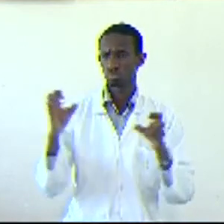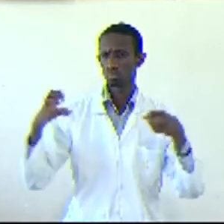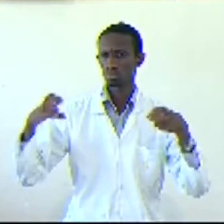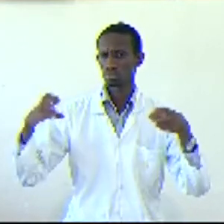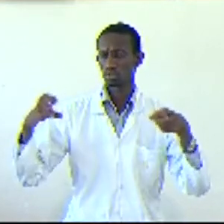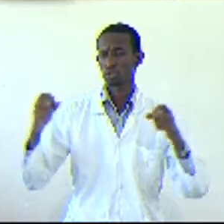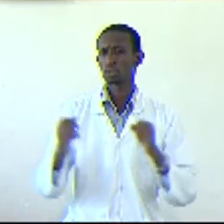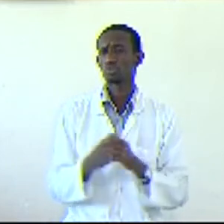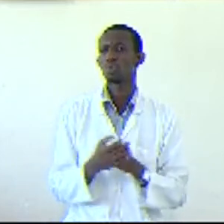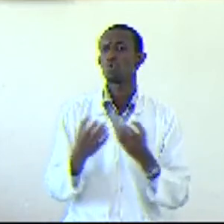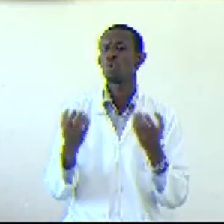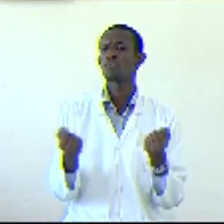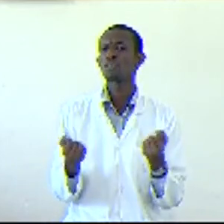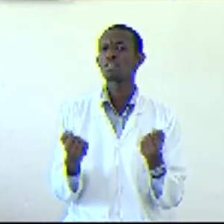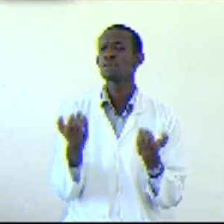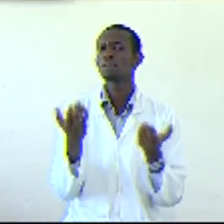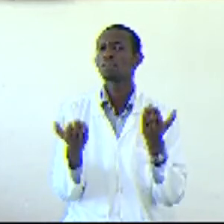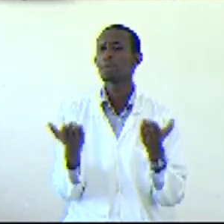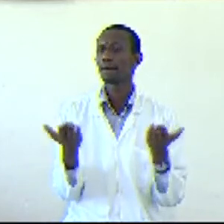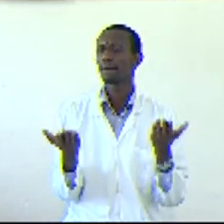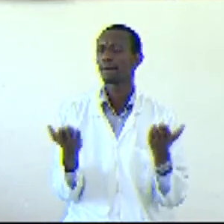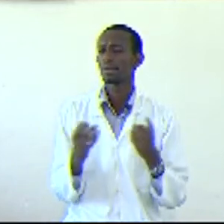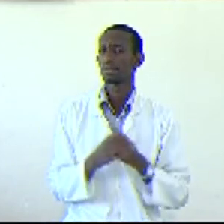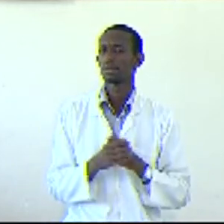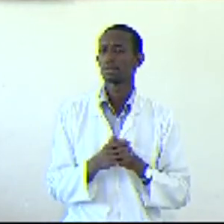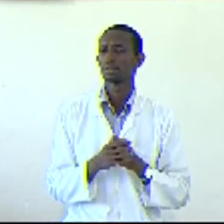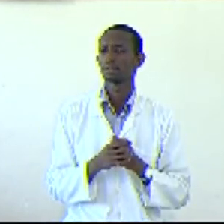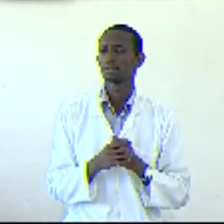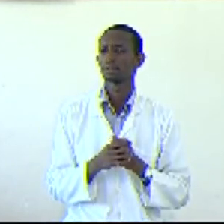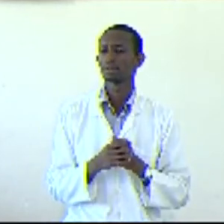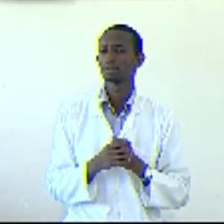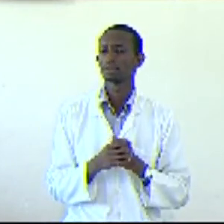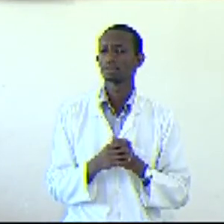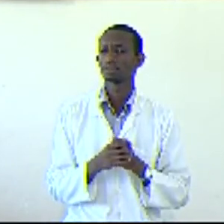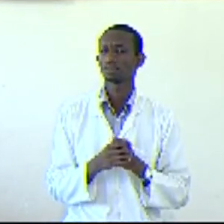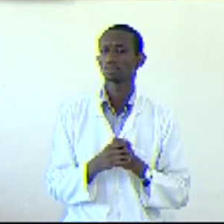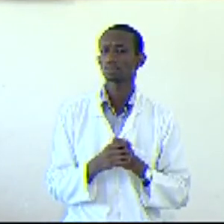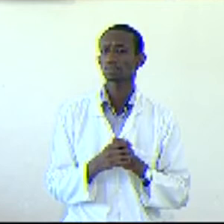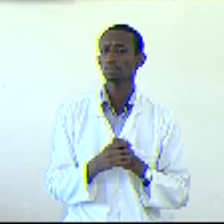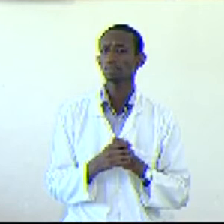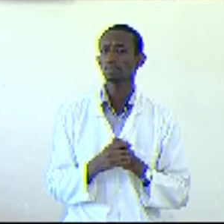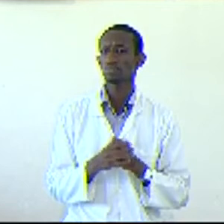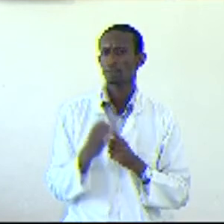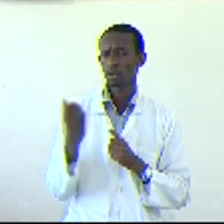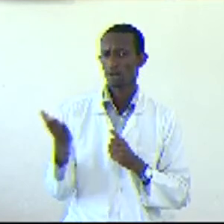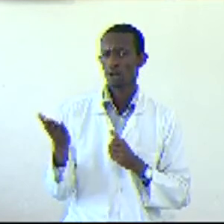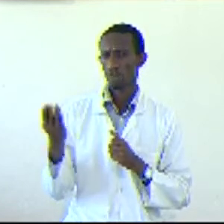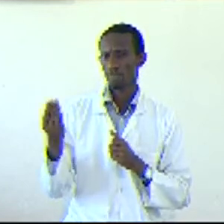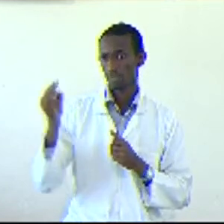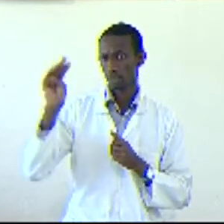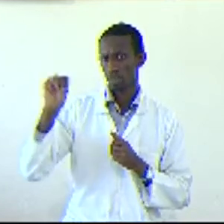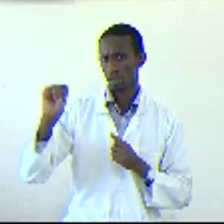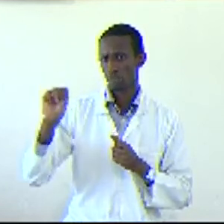is the mass, there is a conservation of this linear momentum. Here we have